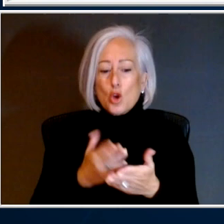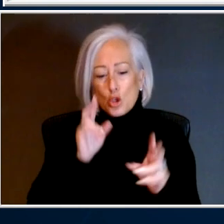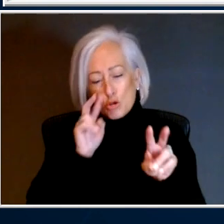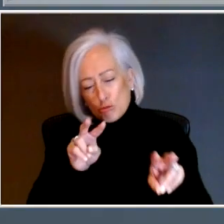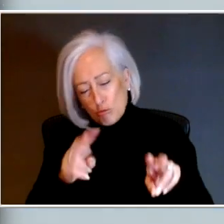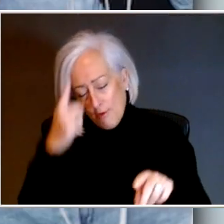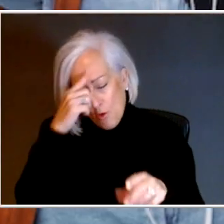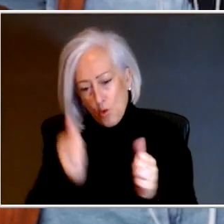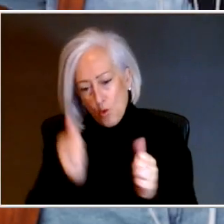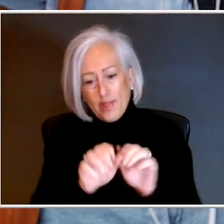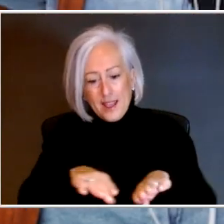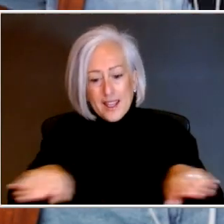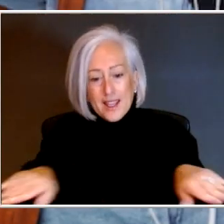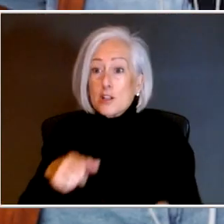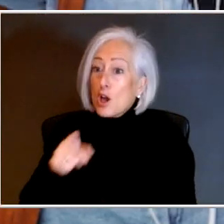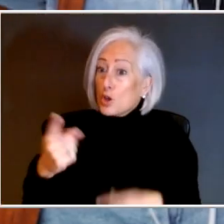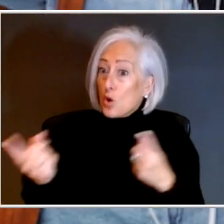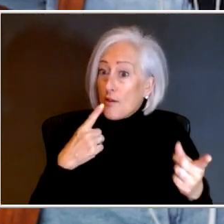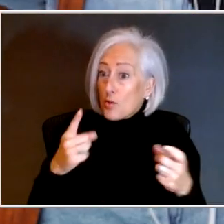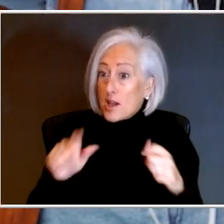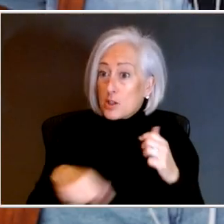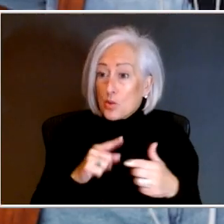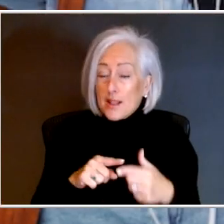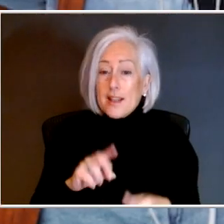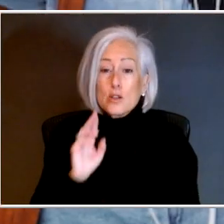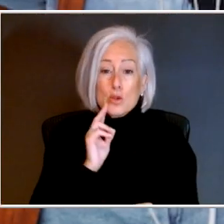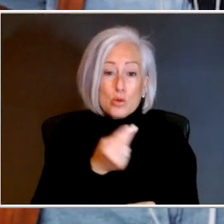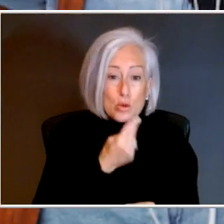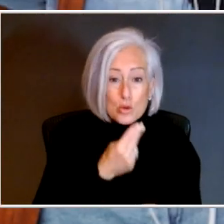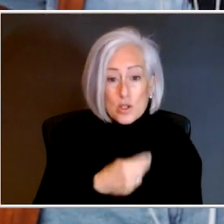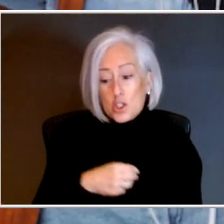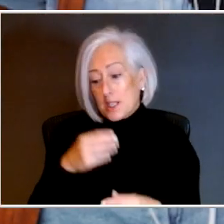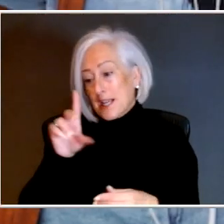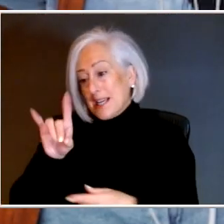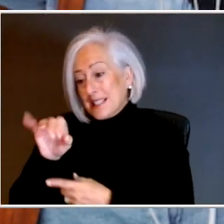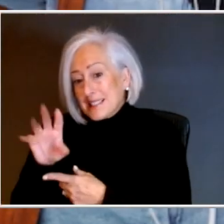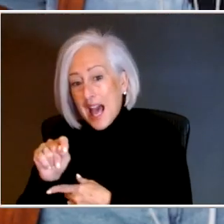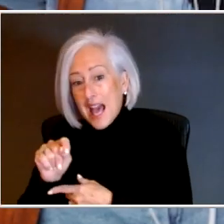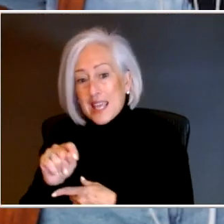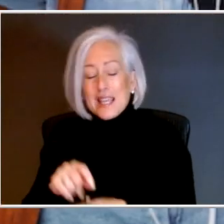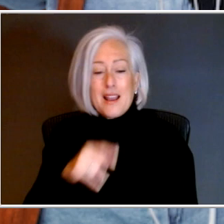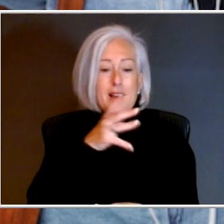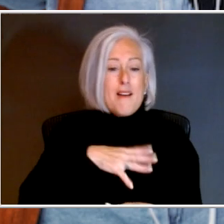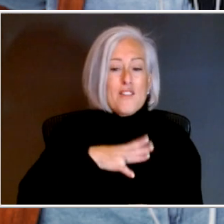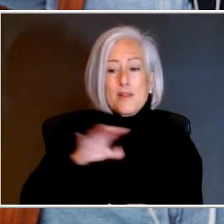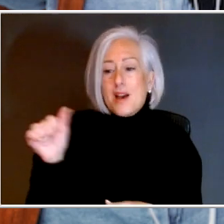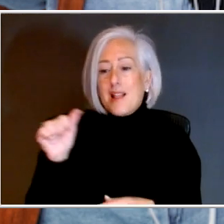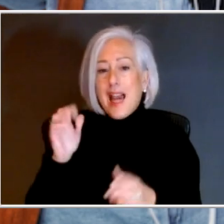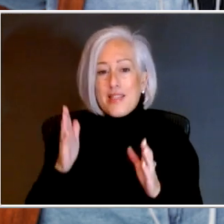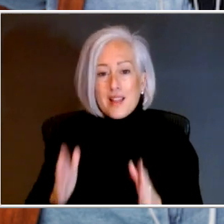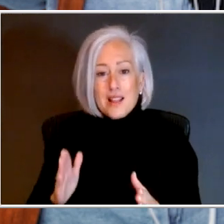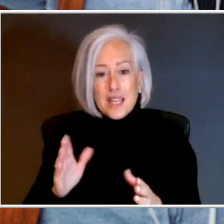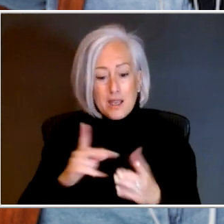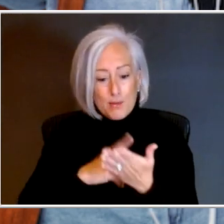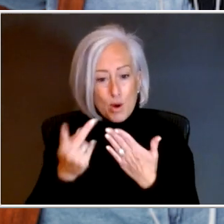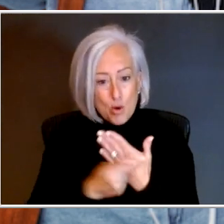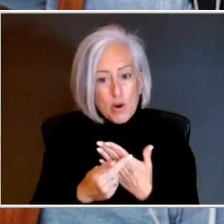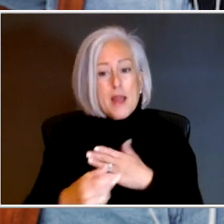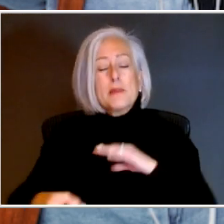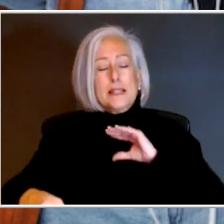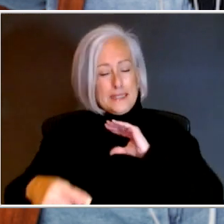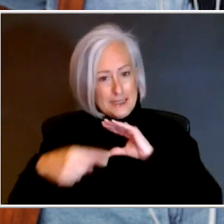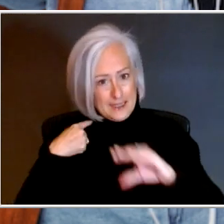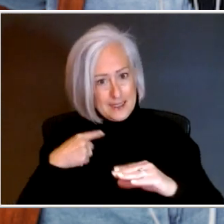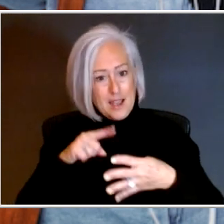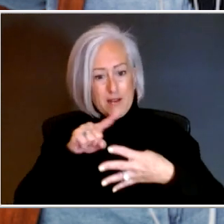If you have questions about diet, nutrition, or the health system's female athlete program, send them to us on YouTube, Facebook, and the Medical News Network.